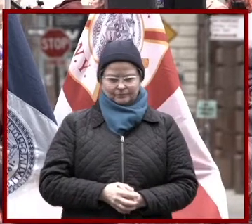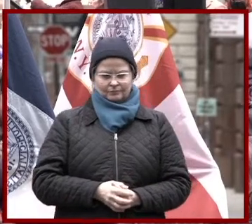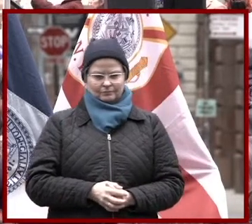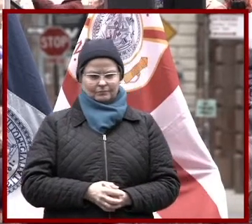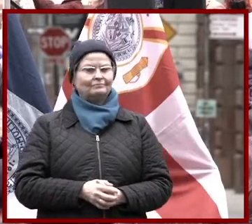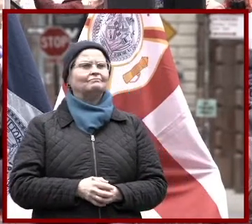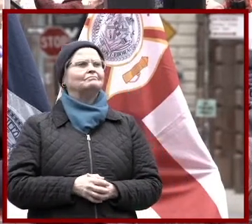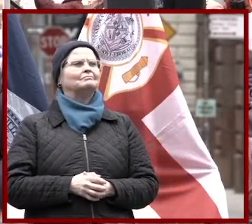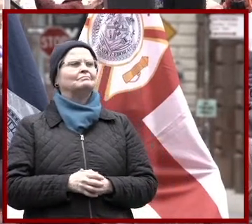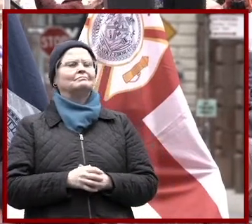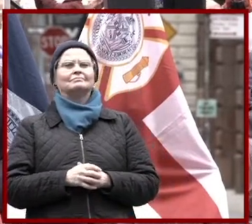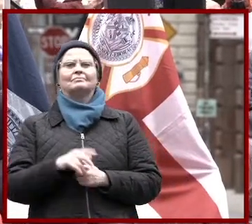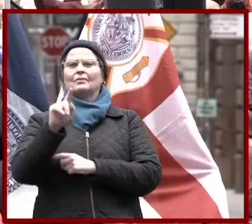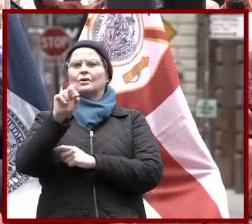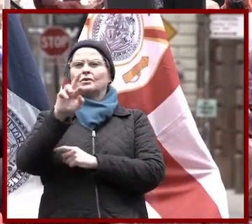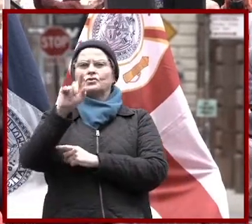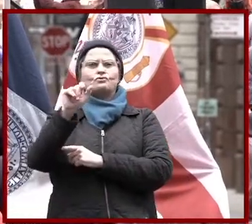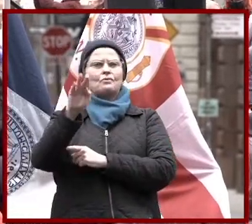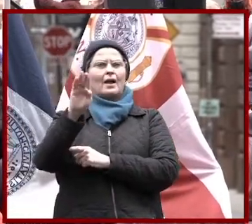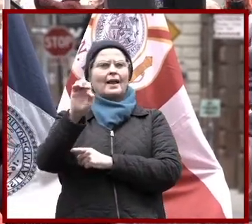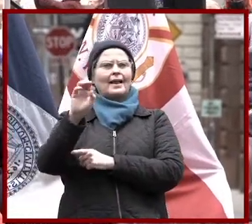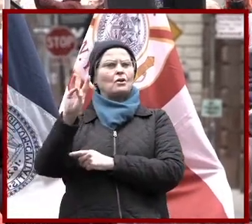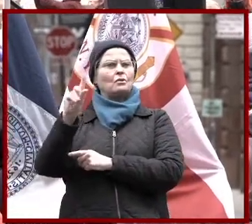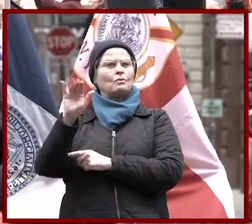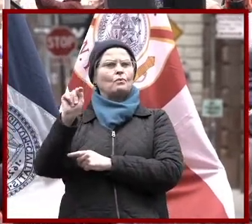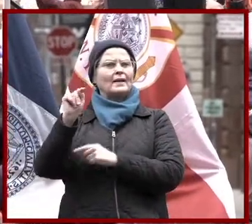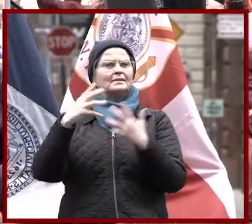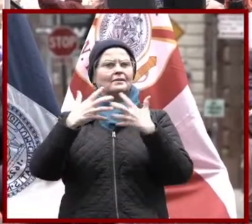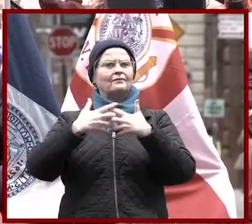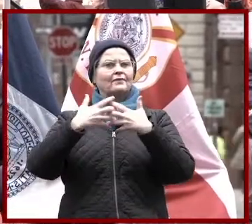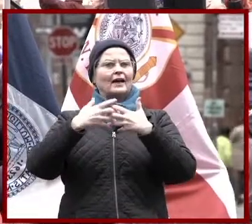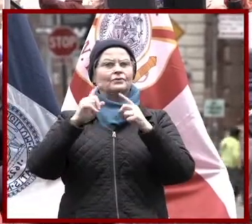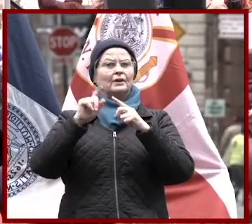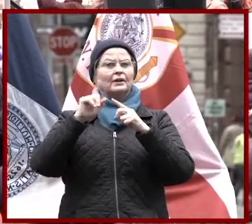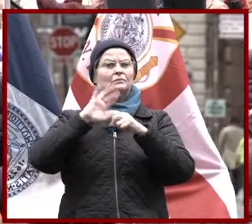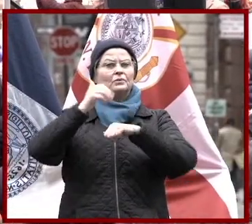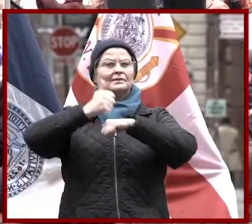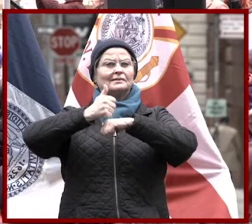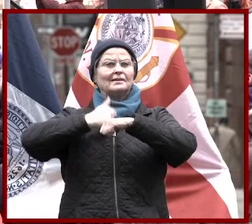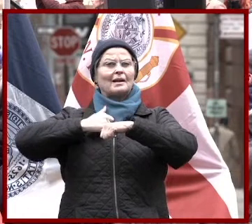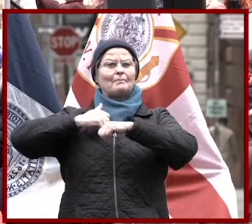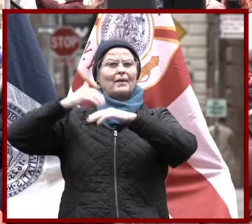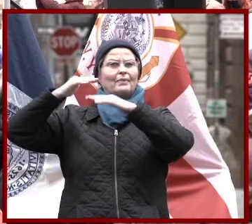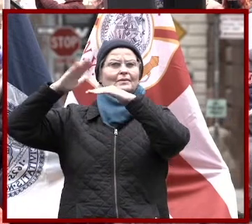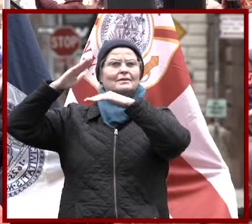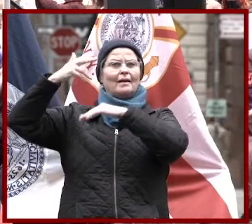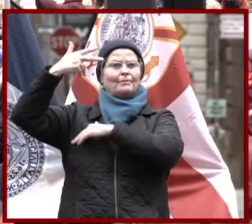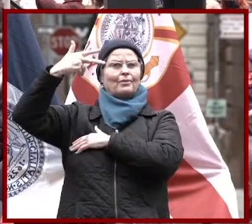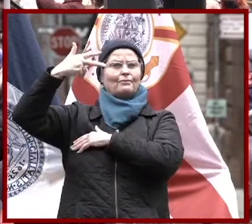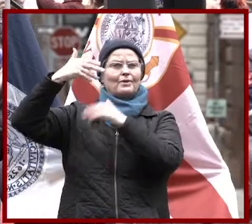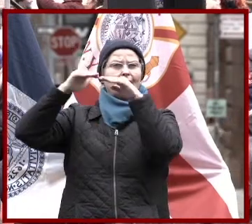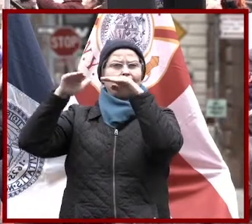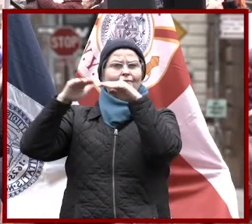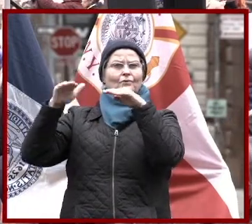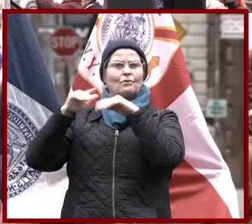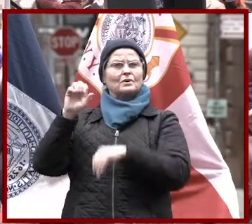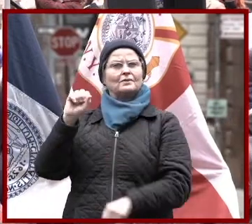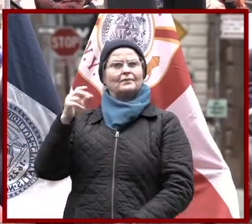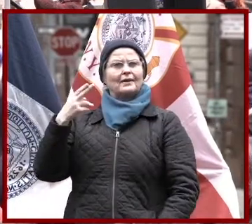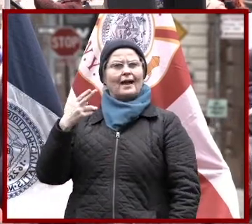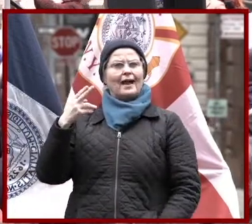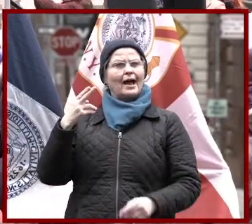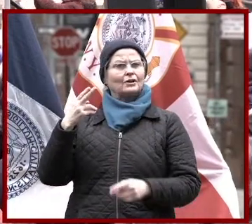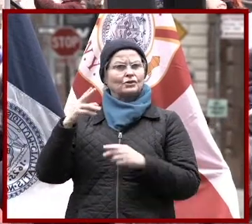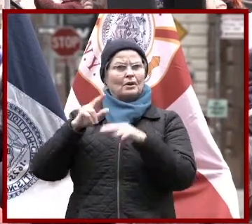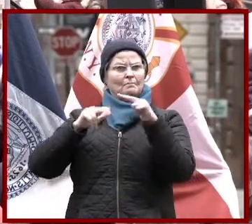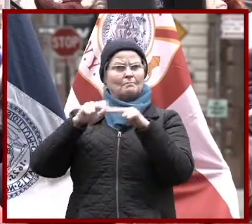The Triangle Waste Company was located in the top three floors of the Ash Building, just one block east